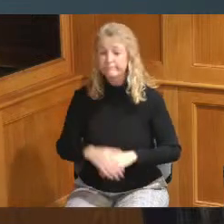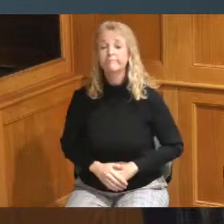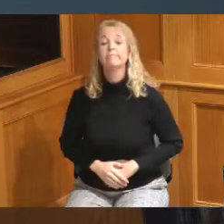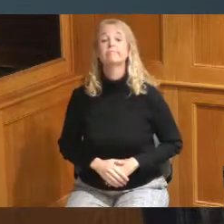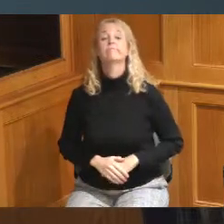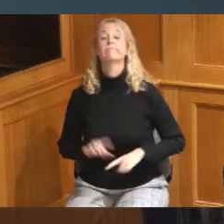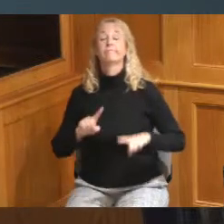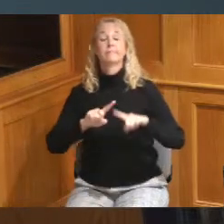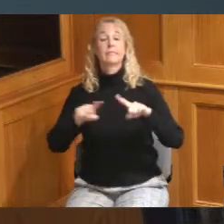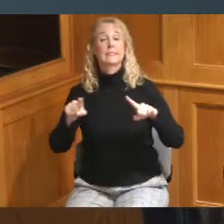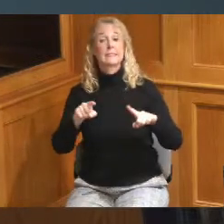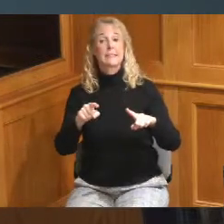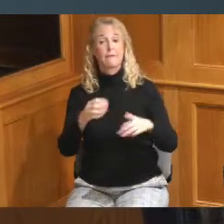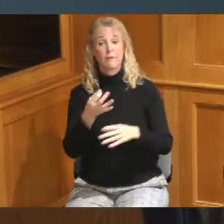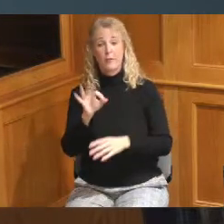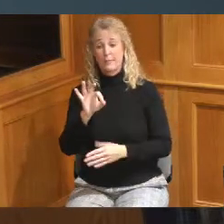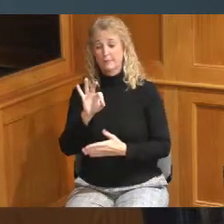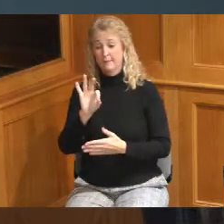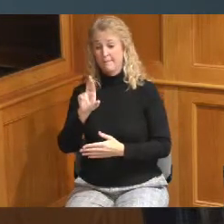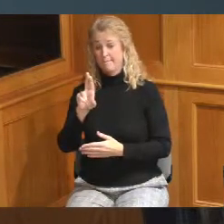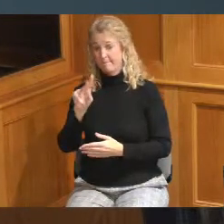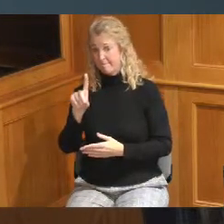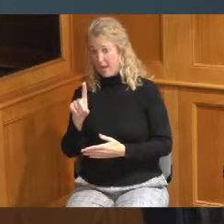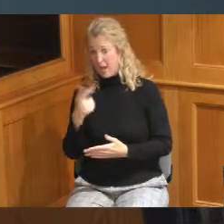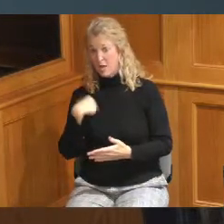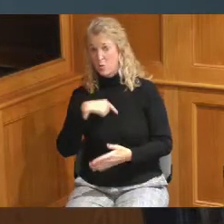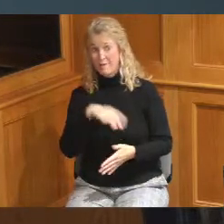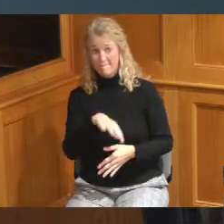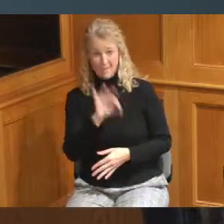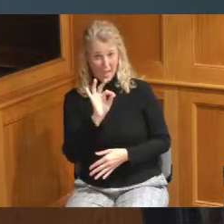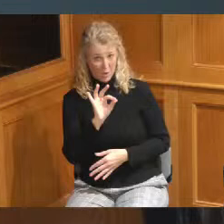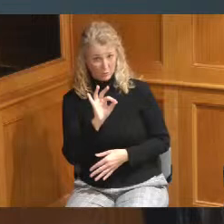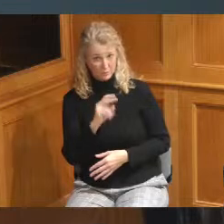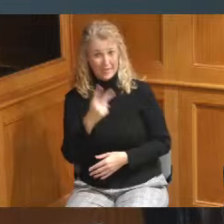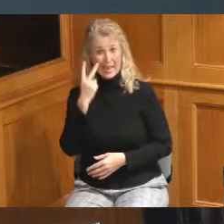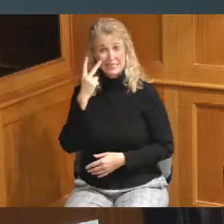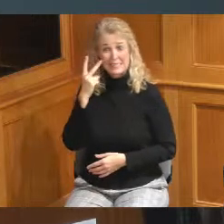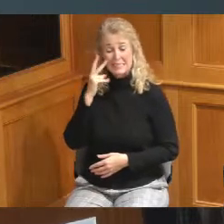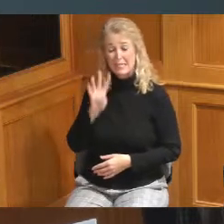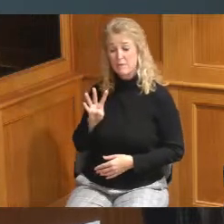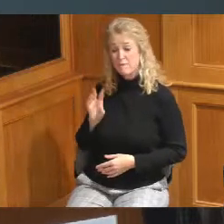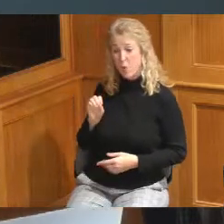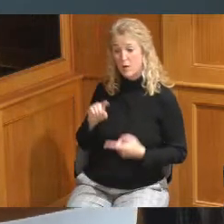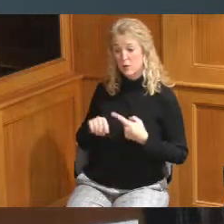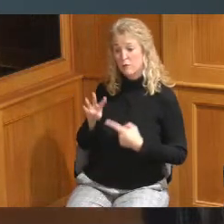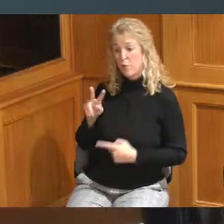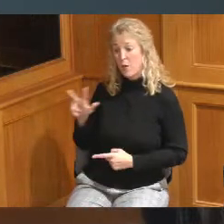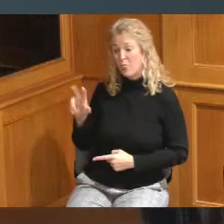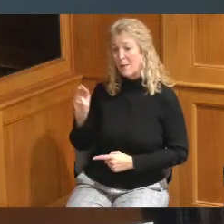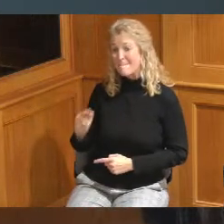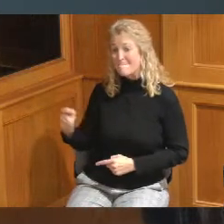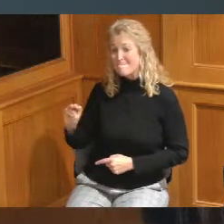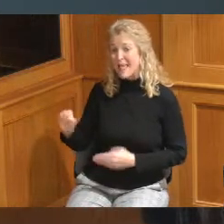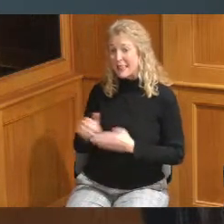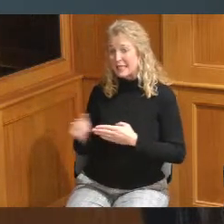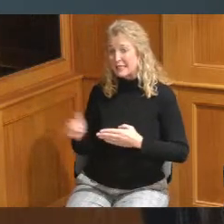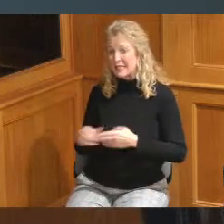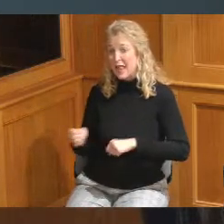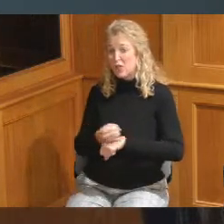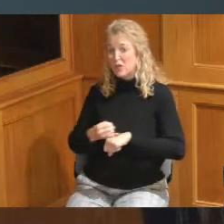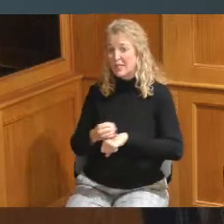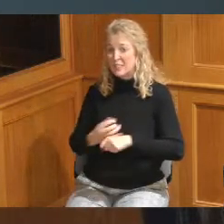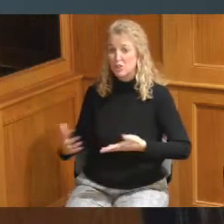different funds that we have available, there's a $40 to $43 million interest